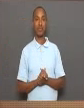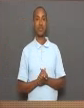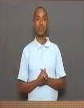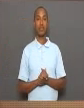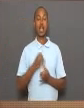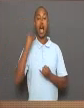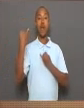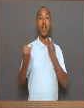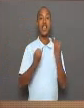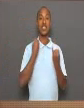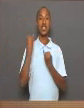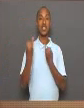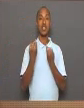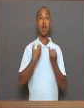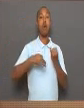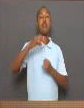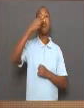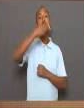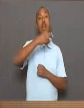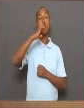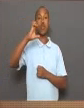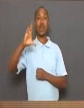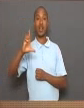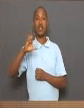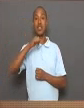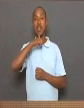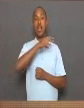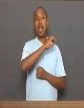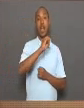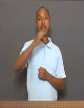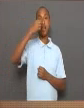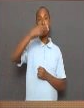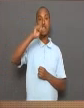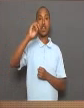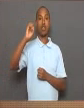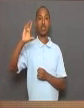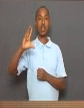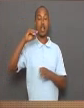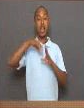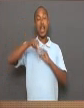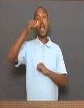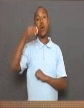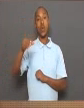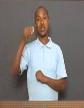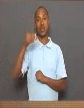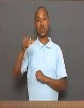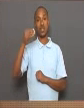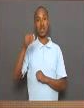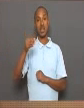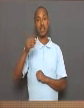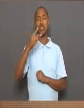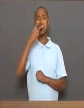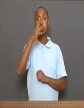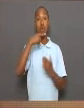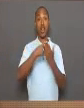The ionizations of hydrochloric acid and nitric acid in aqueous solution is